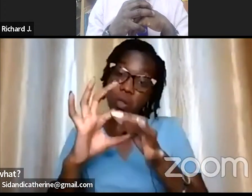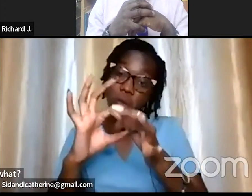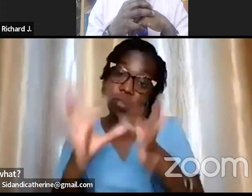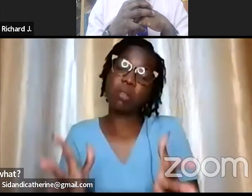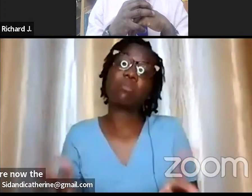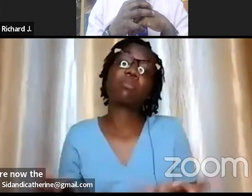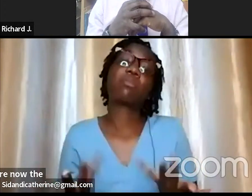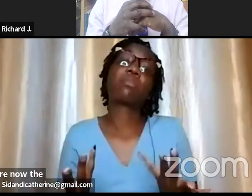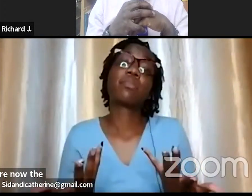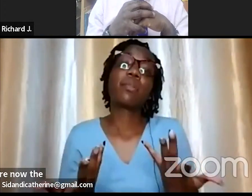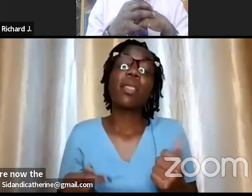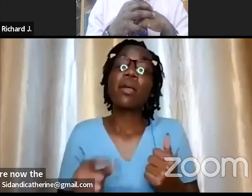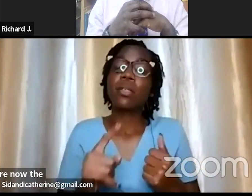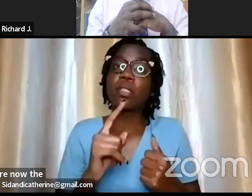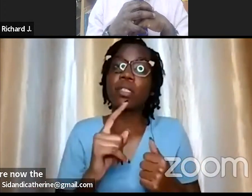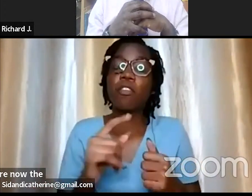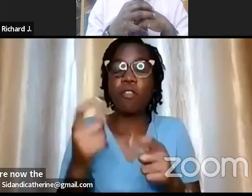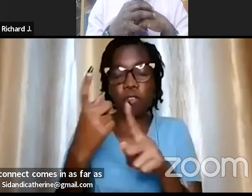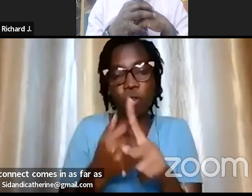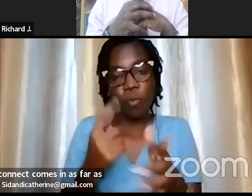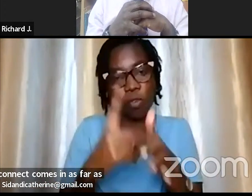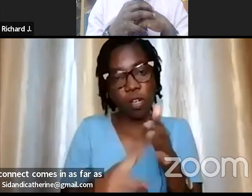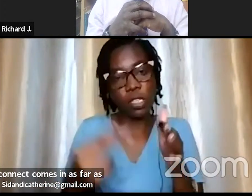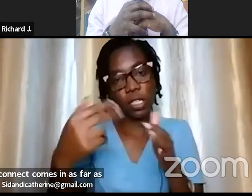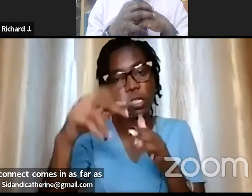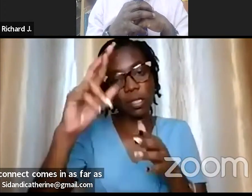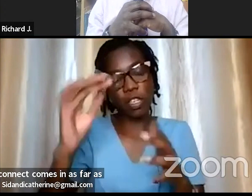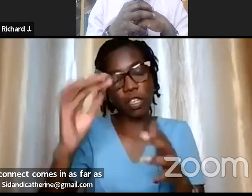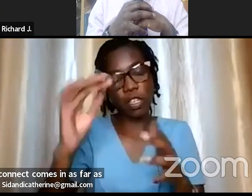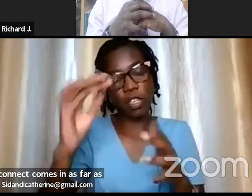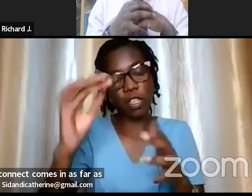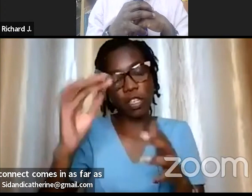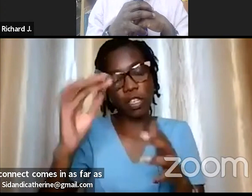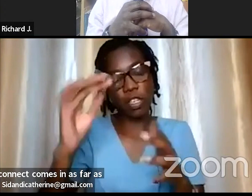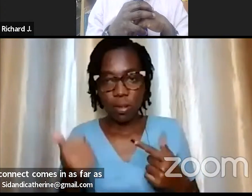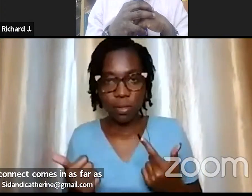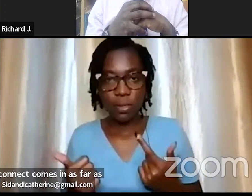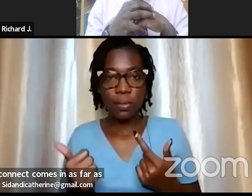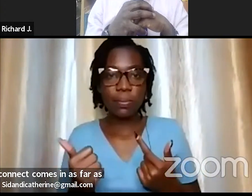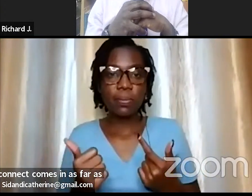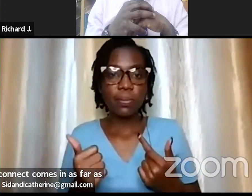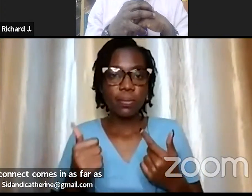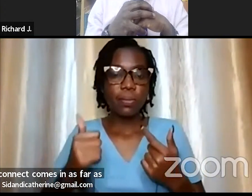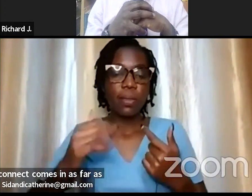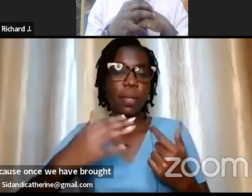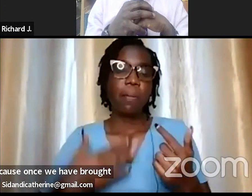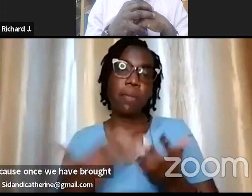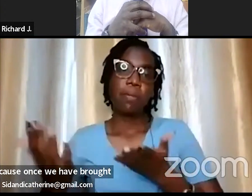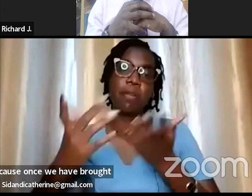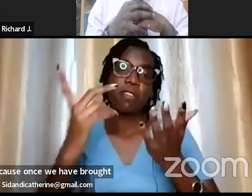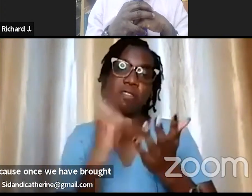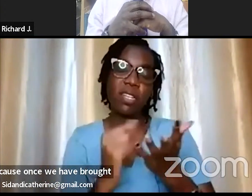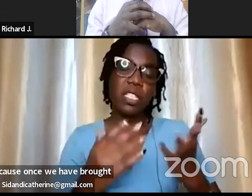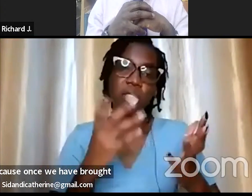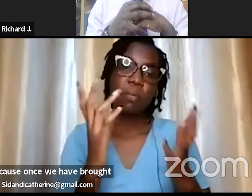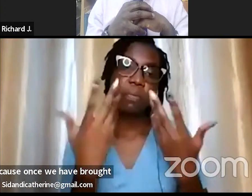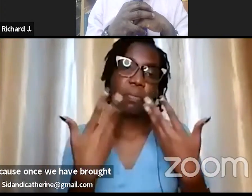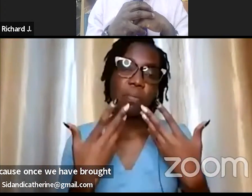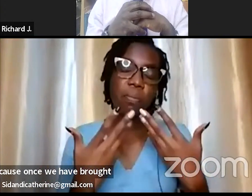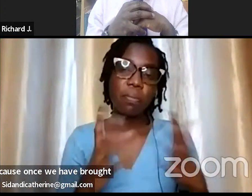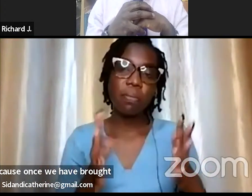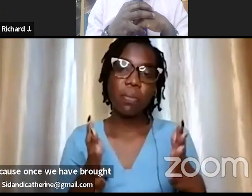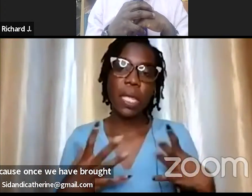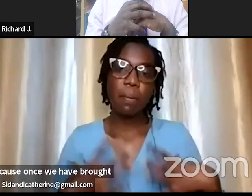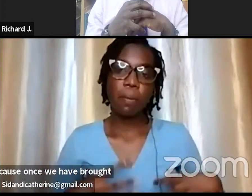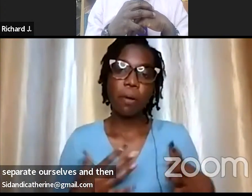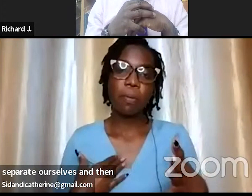far as strategic HR is concerned. Because once we have brought on board these guys, then we separate